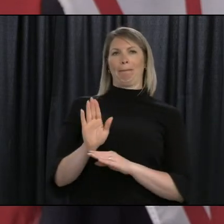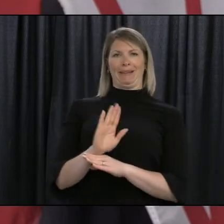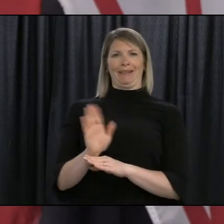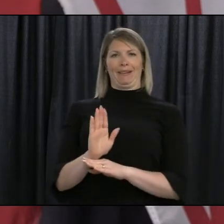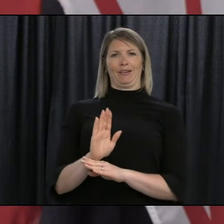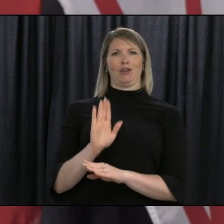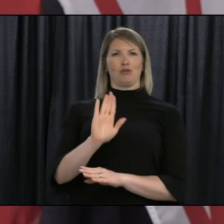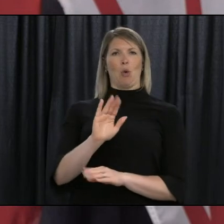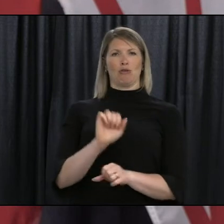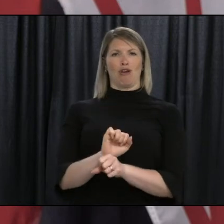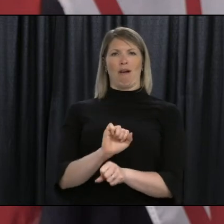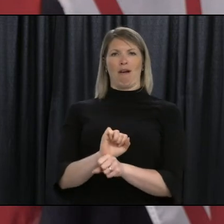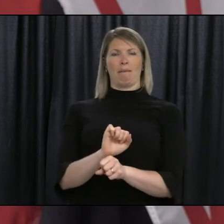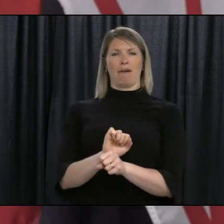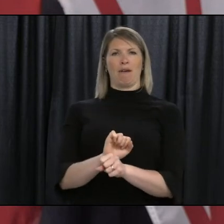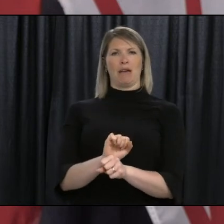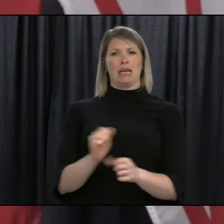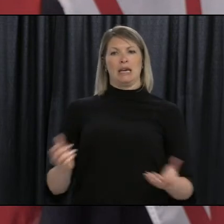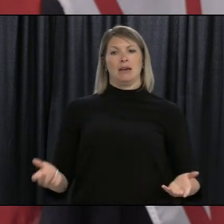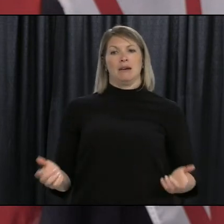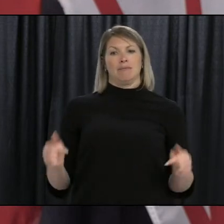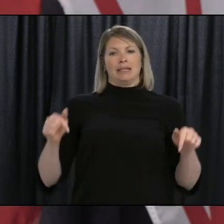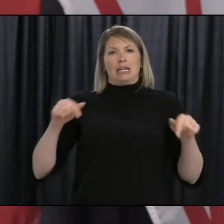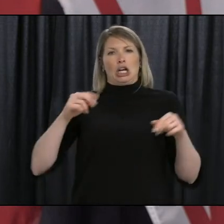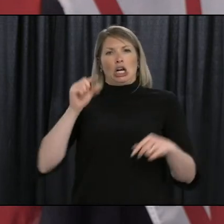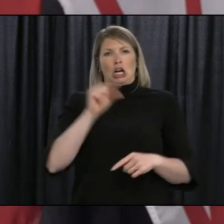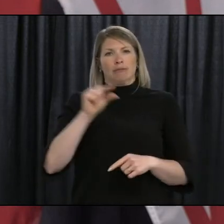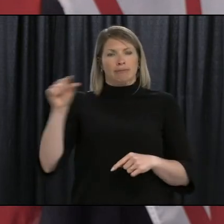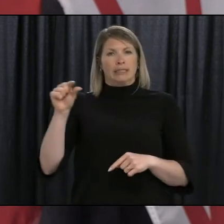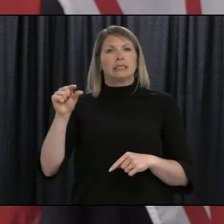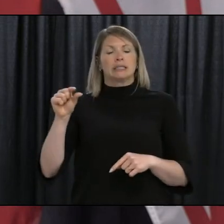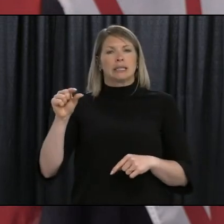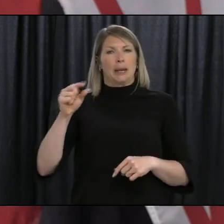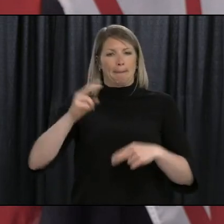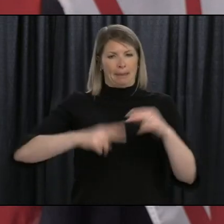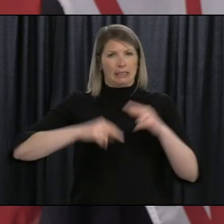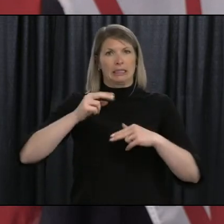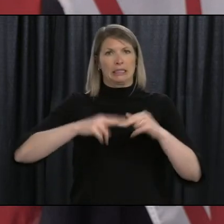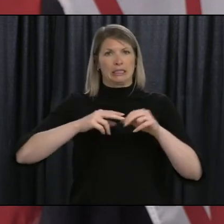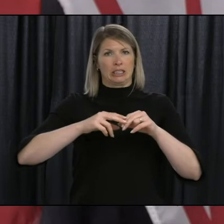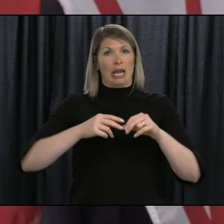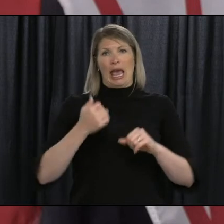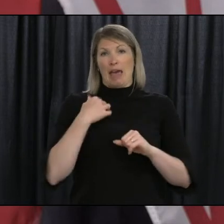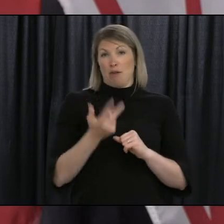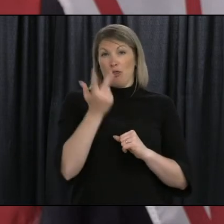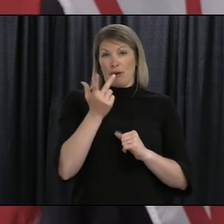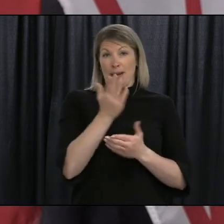but within the government buildings, the 3 buildings that make up the Confederation Complex,